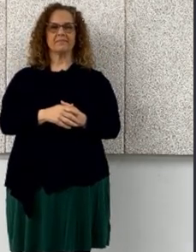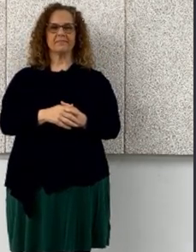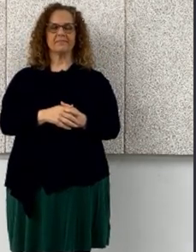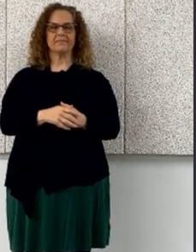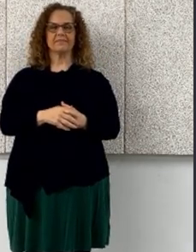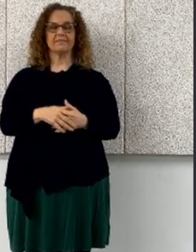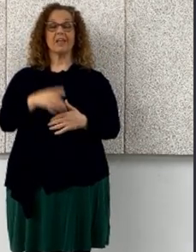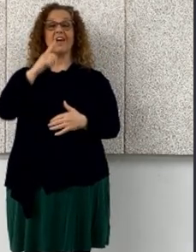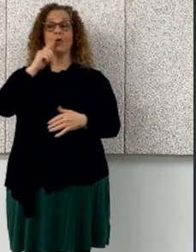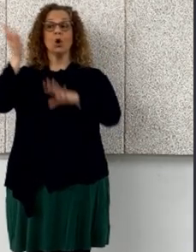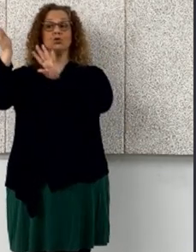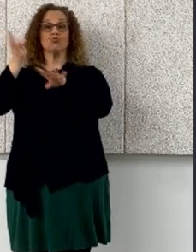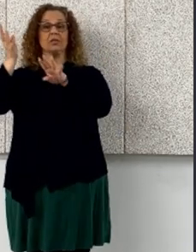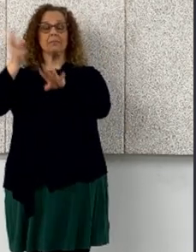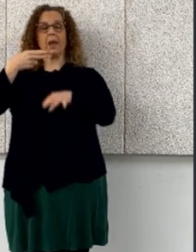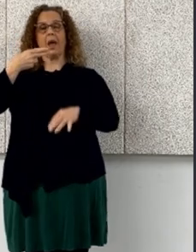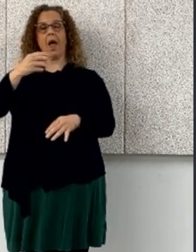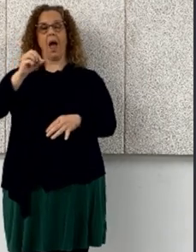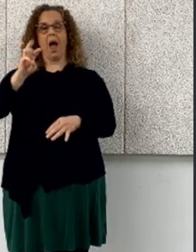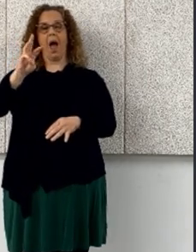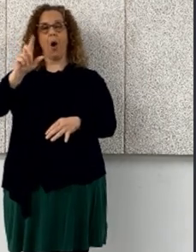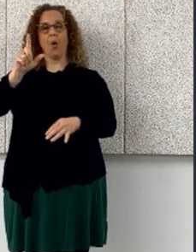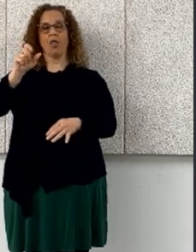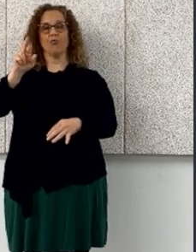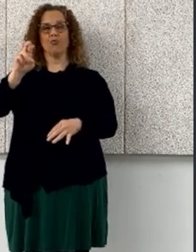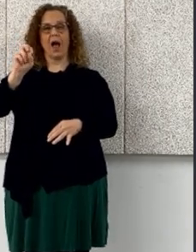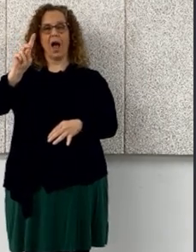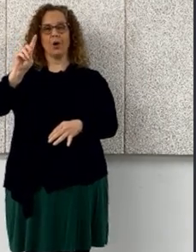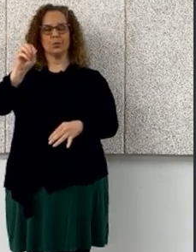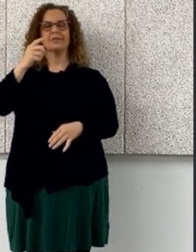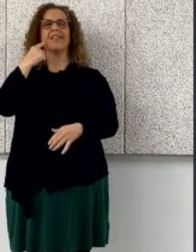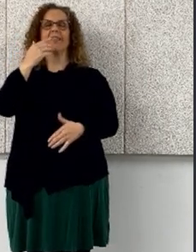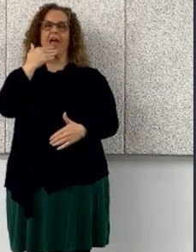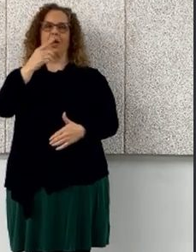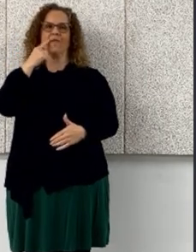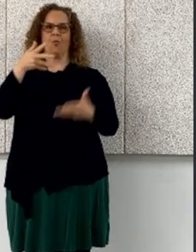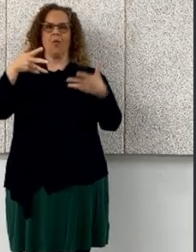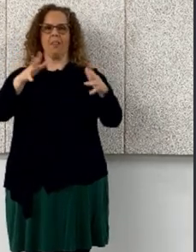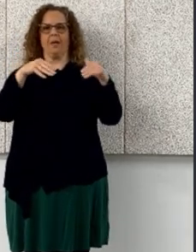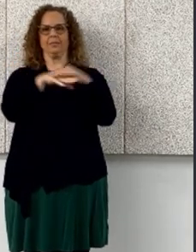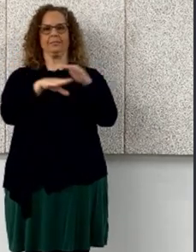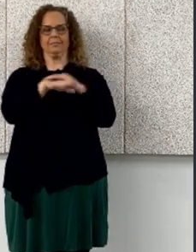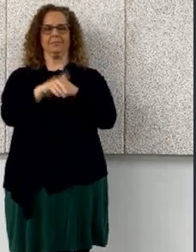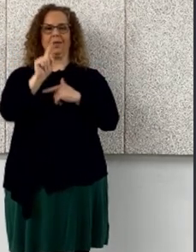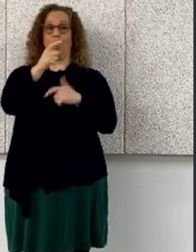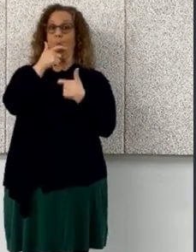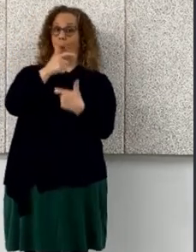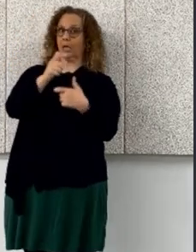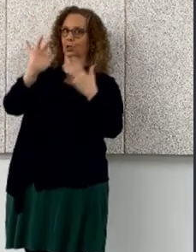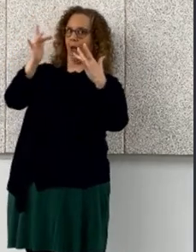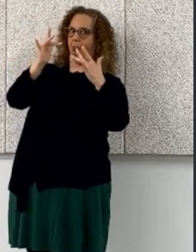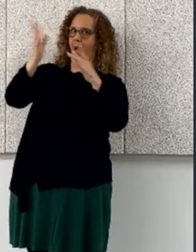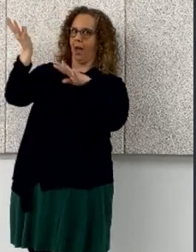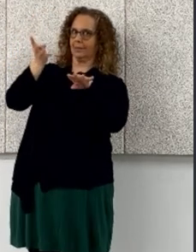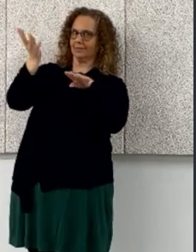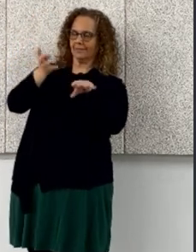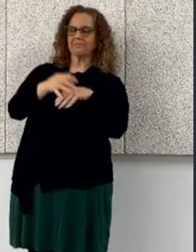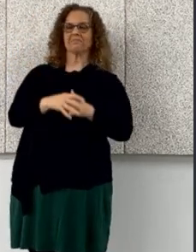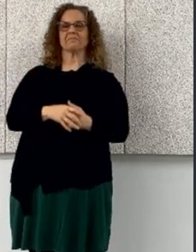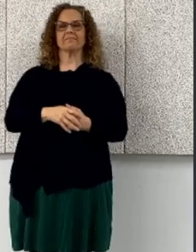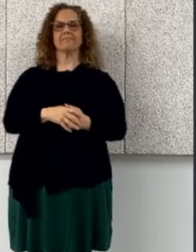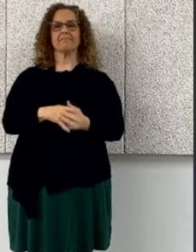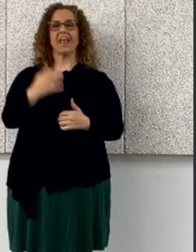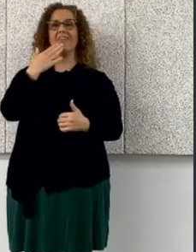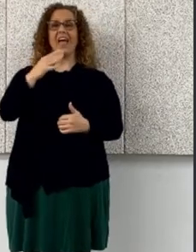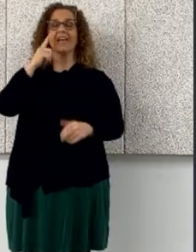Transcend Streaming and Howl Round, thank you for allowing this to be accessible to all of our friends in TV land. Thank you to the folks